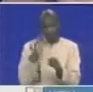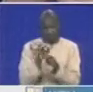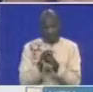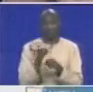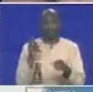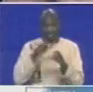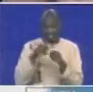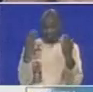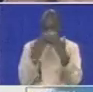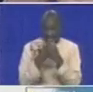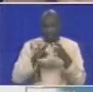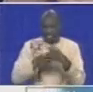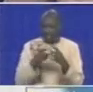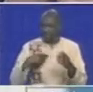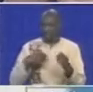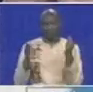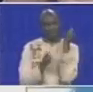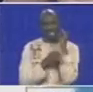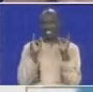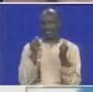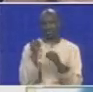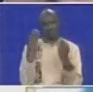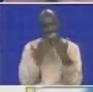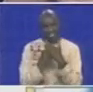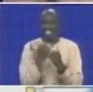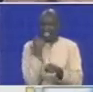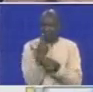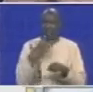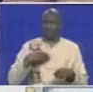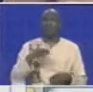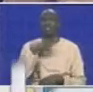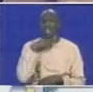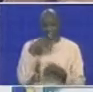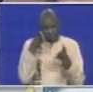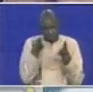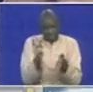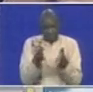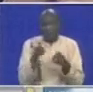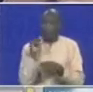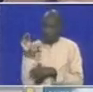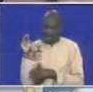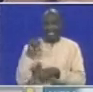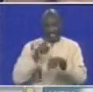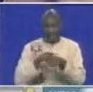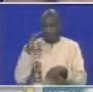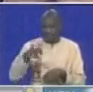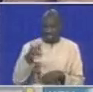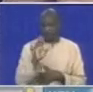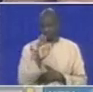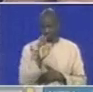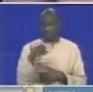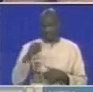start off our bulletin on a tragic note tonight. 11 people died on the spot this morning after a matatu they were traveling